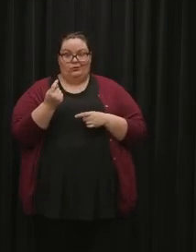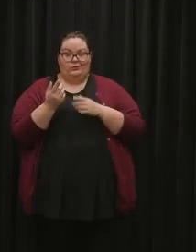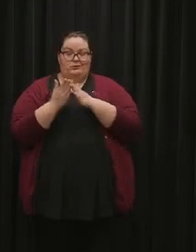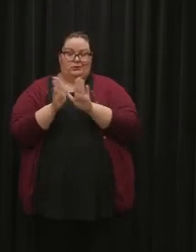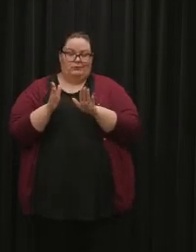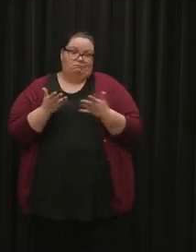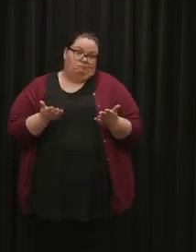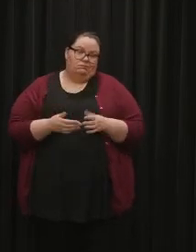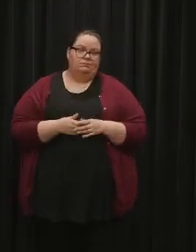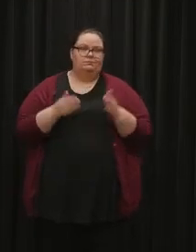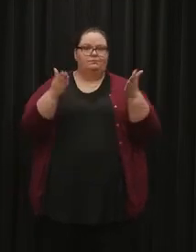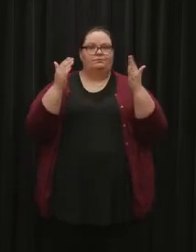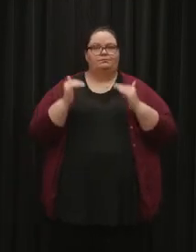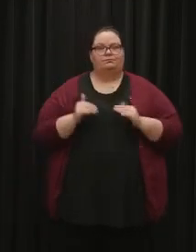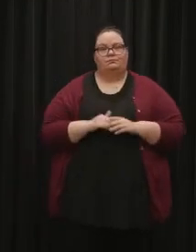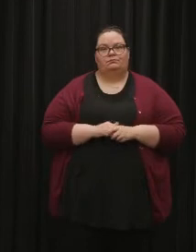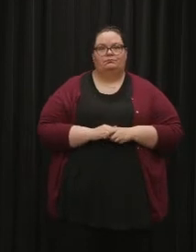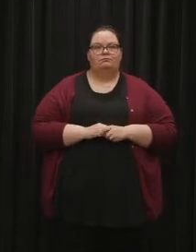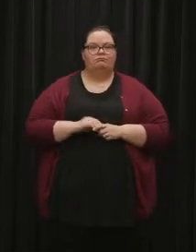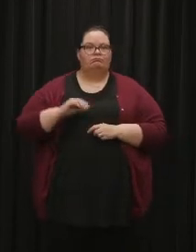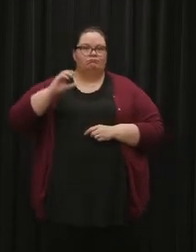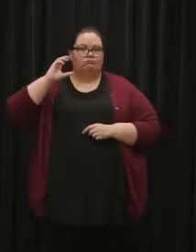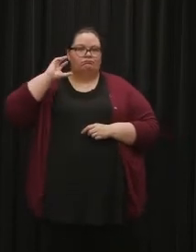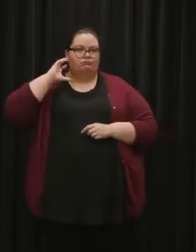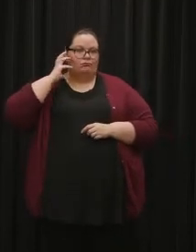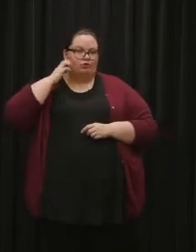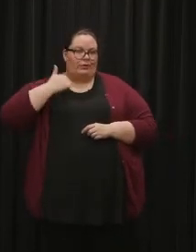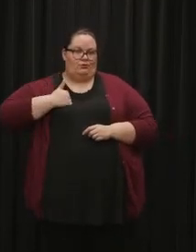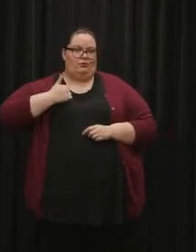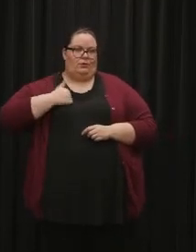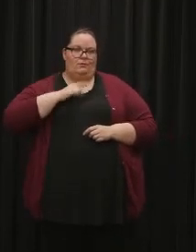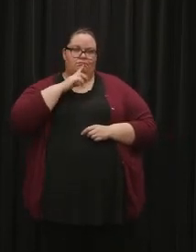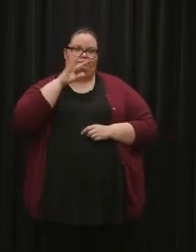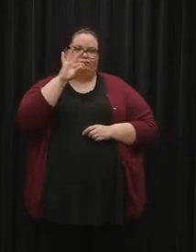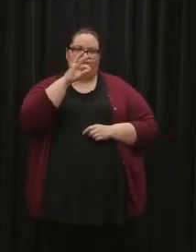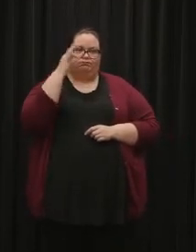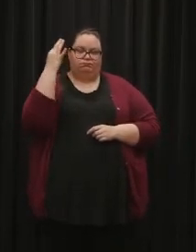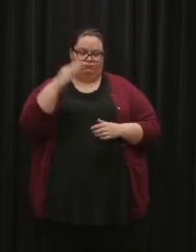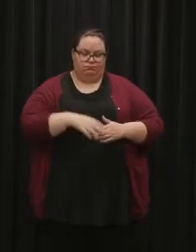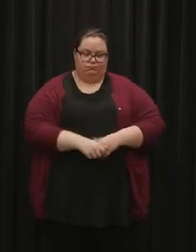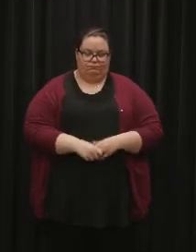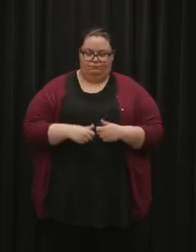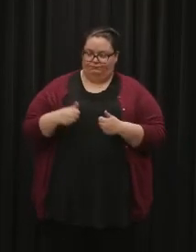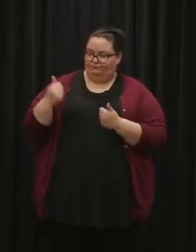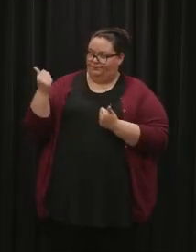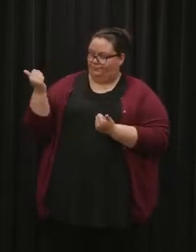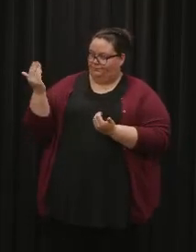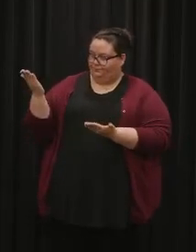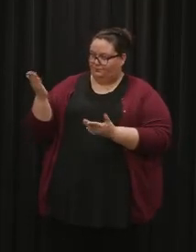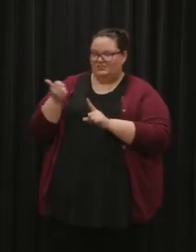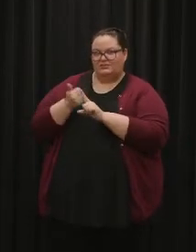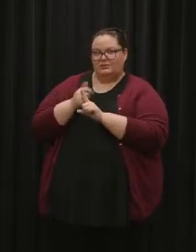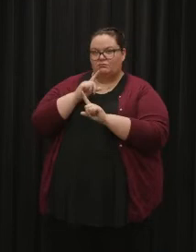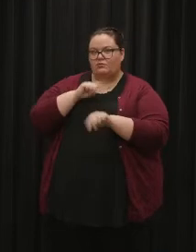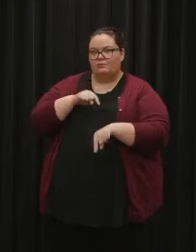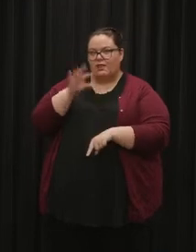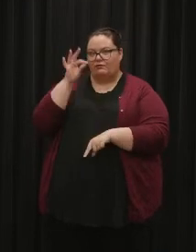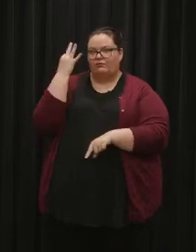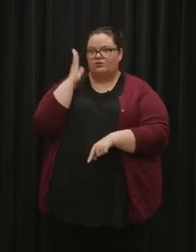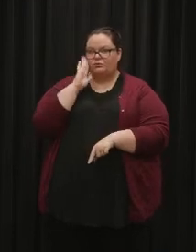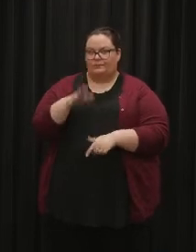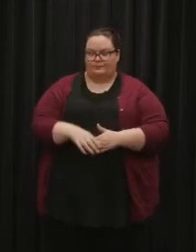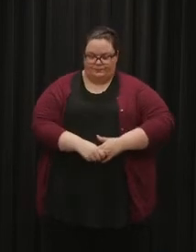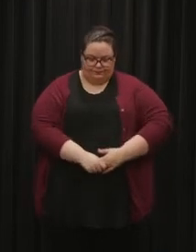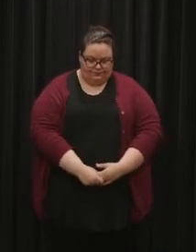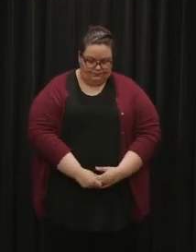Thank you. Margot Castada, Akobari, Radio-Canada. Oui, cette question est pour le Dr. Russell. My question is to